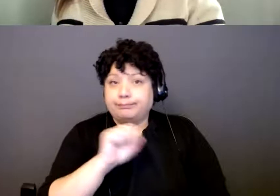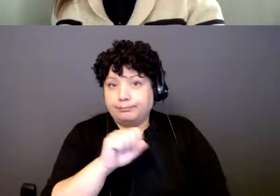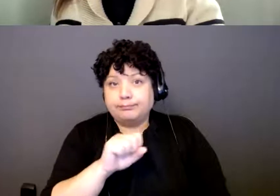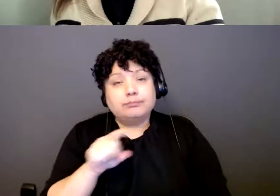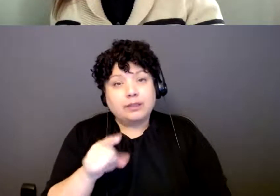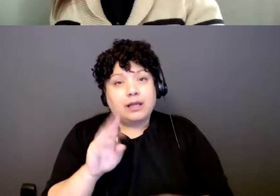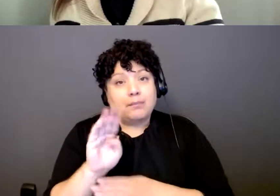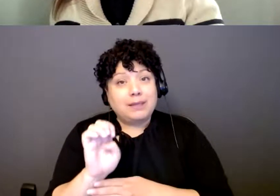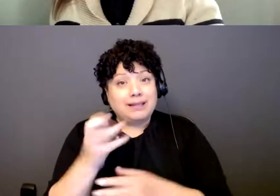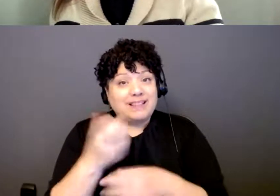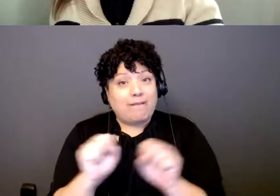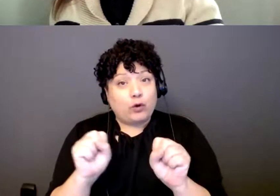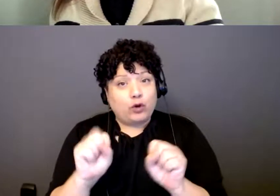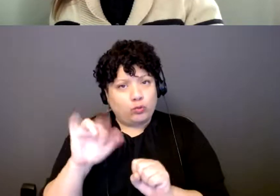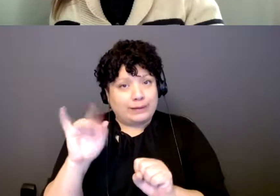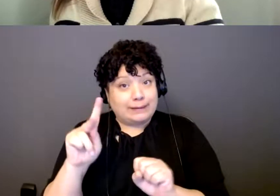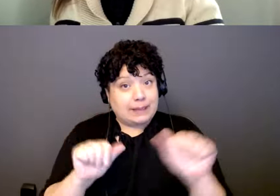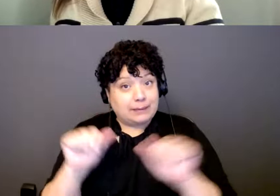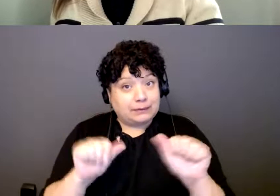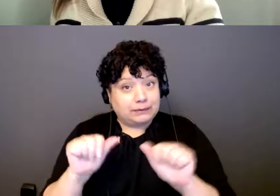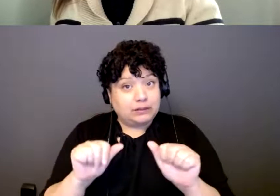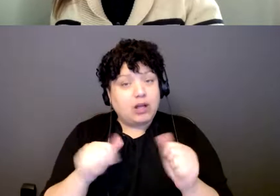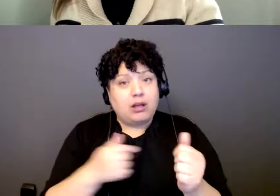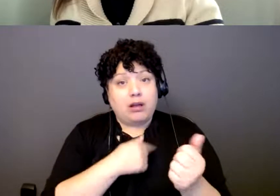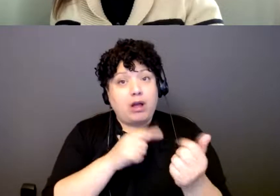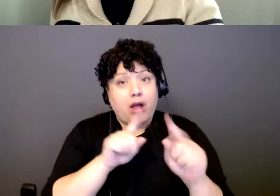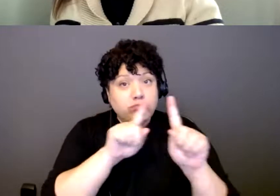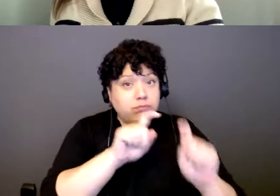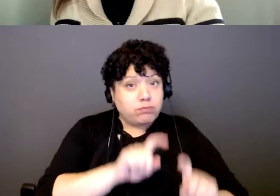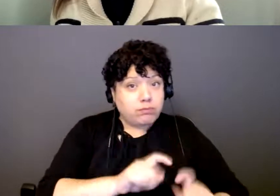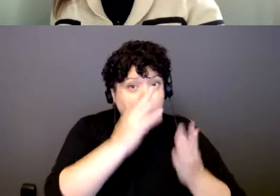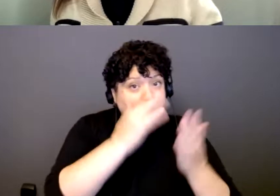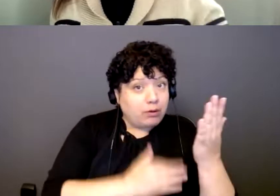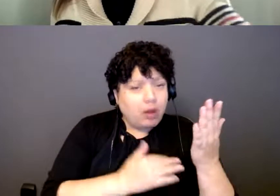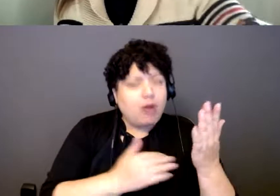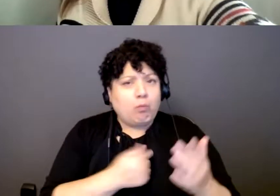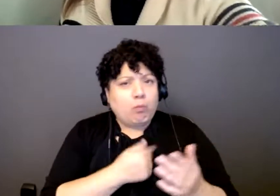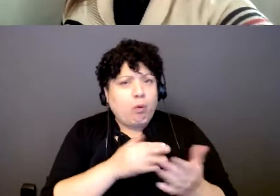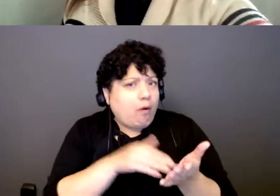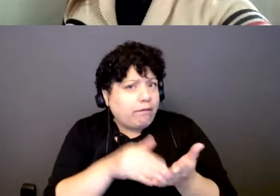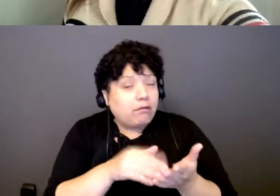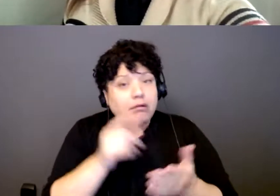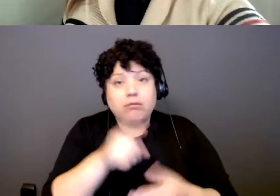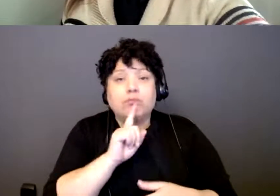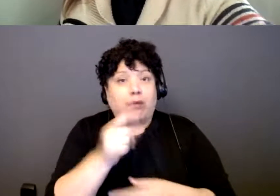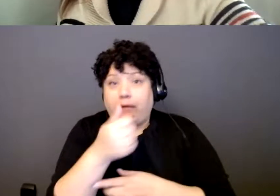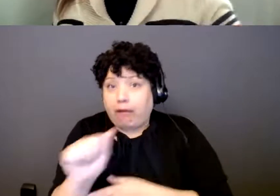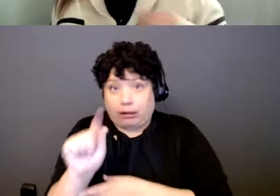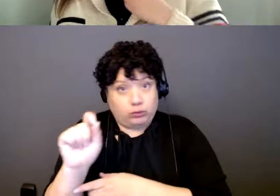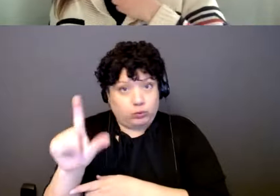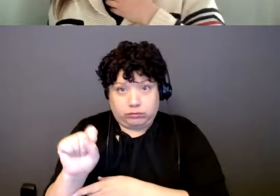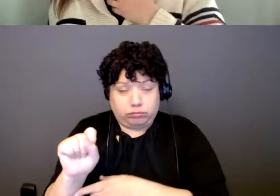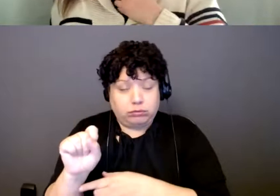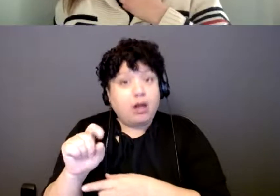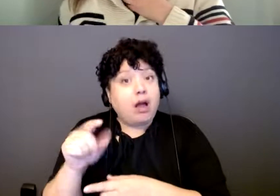risk assessment tool is one that we work with a lot. It's, any tool, there's no such thing as a perfect tool, but that one is